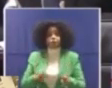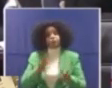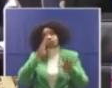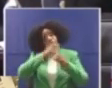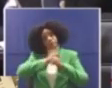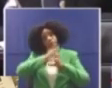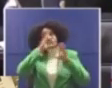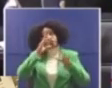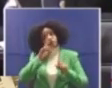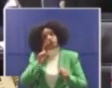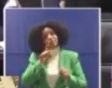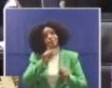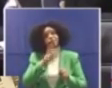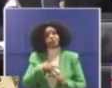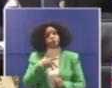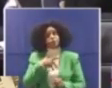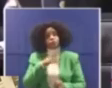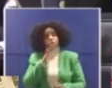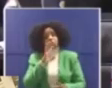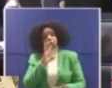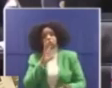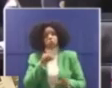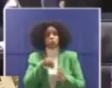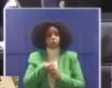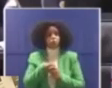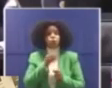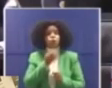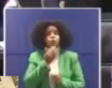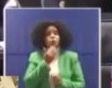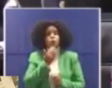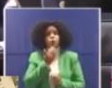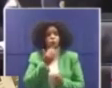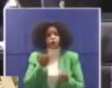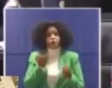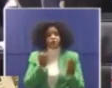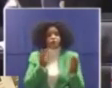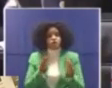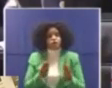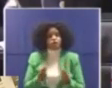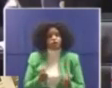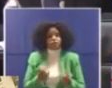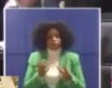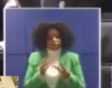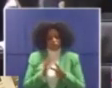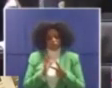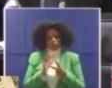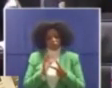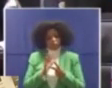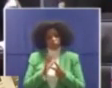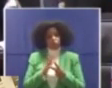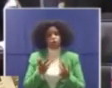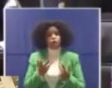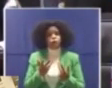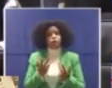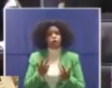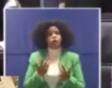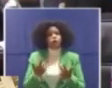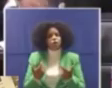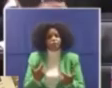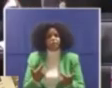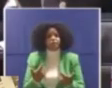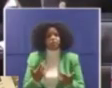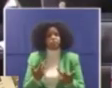includes finding out who finances and supplies the warring factions with arms and ammunition?